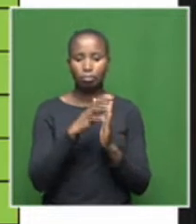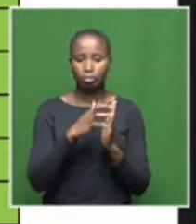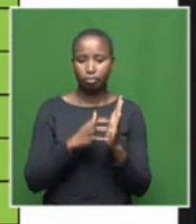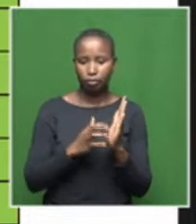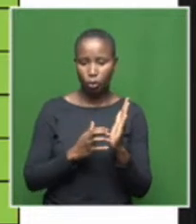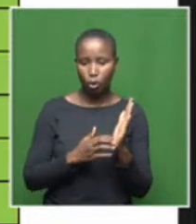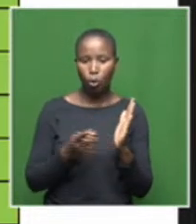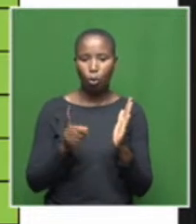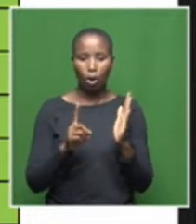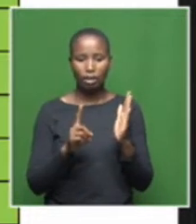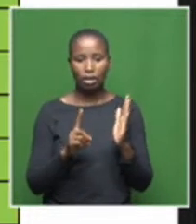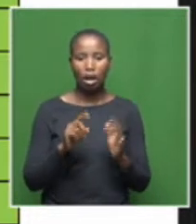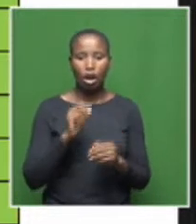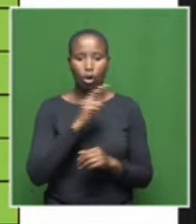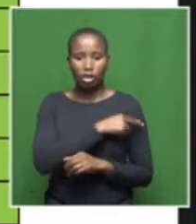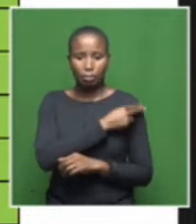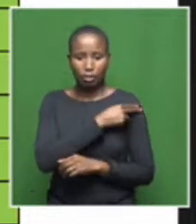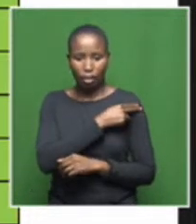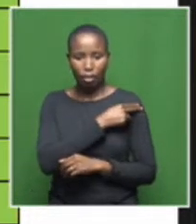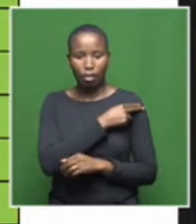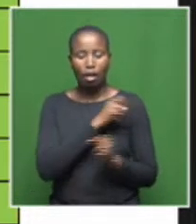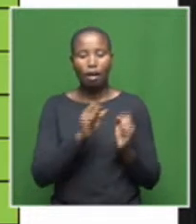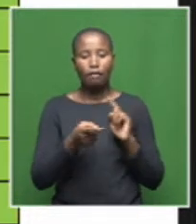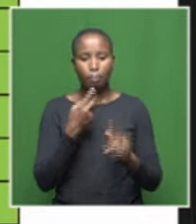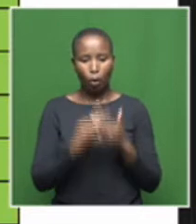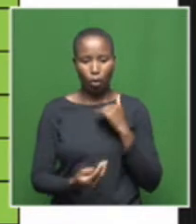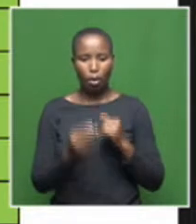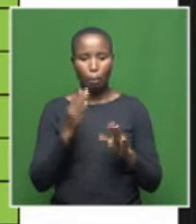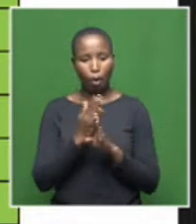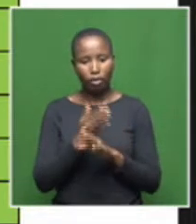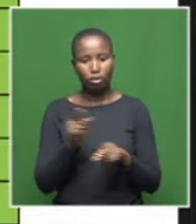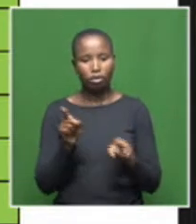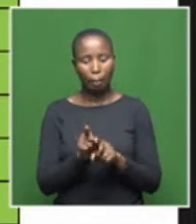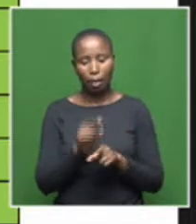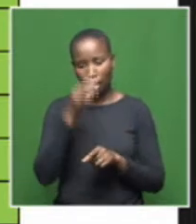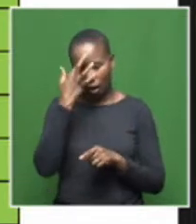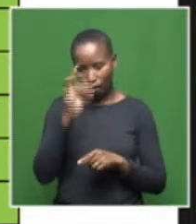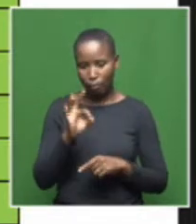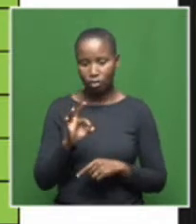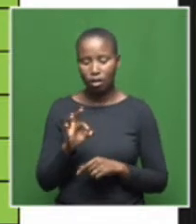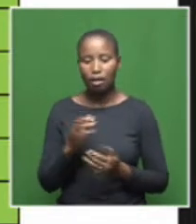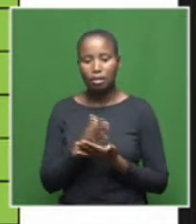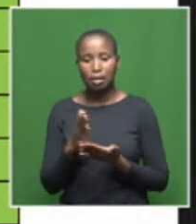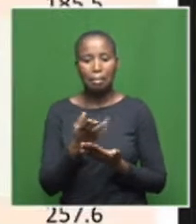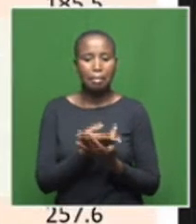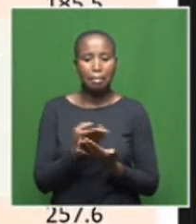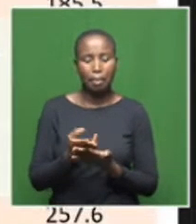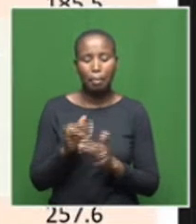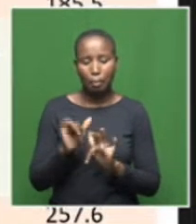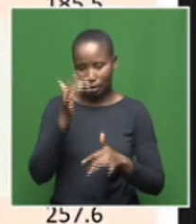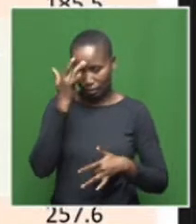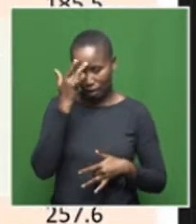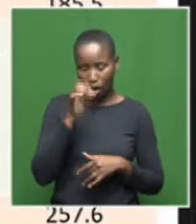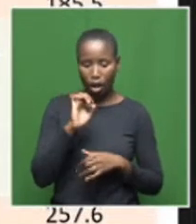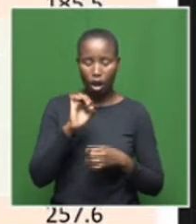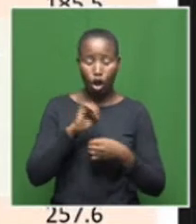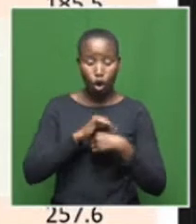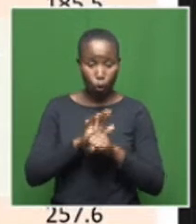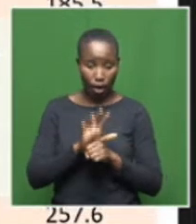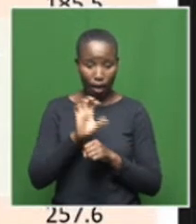private hospitals around the country, which represents all the hospitals who have treated patients with COVID-19. To